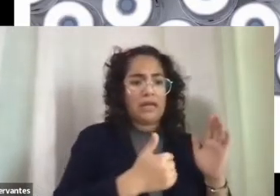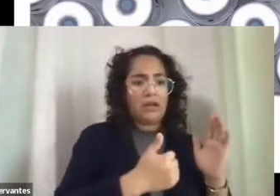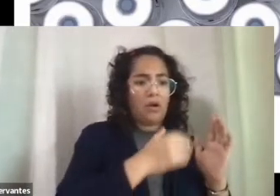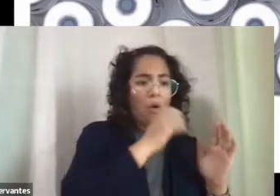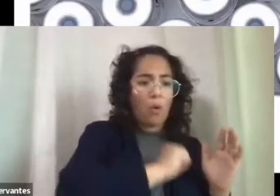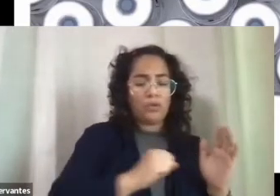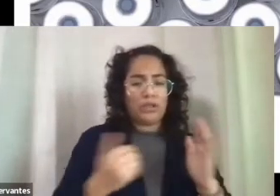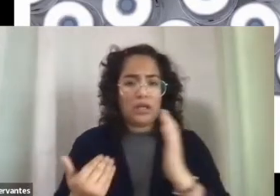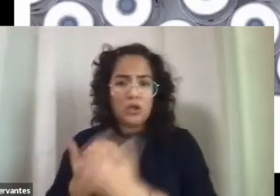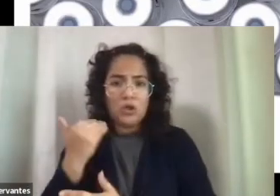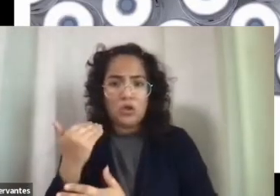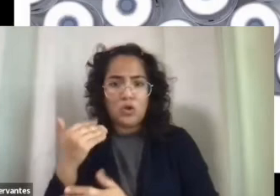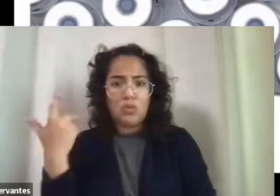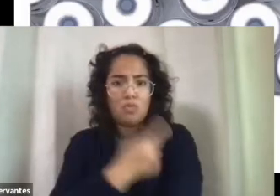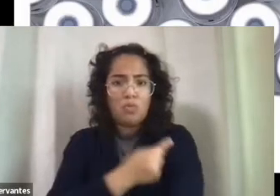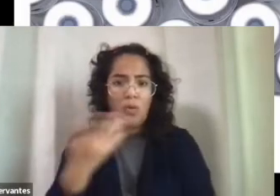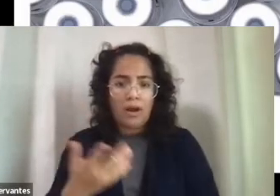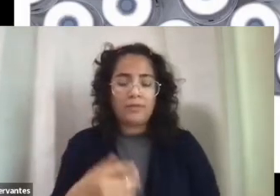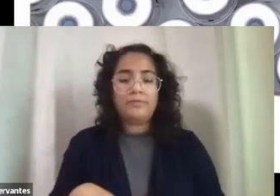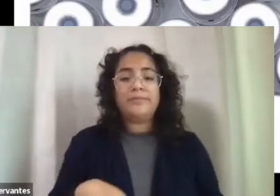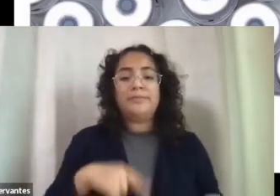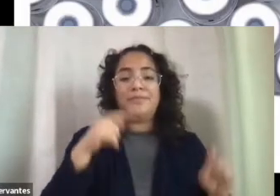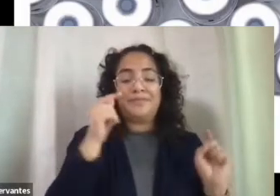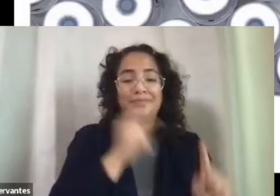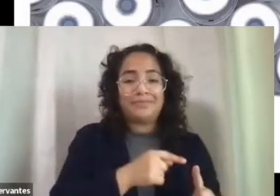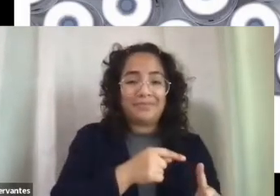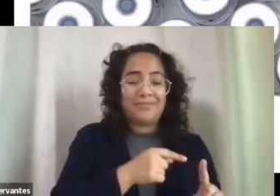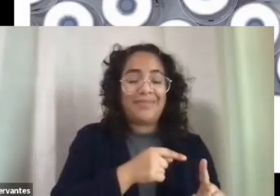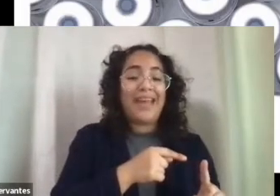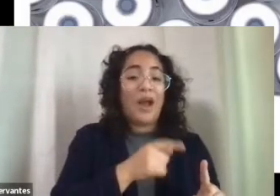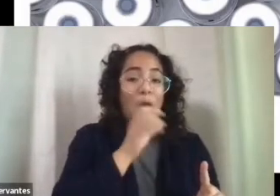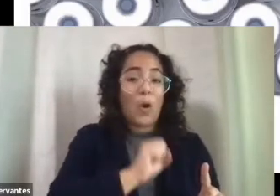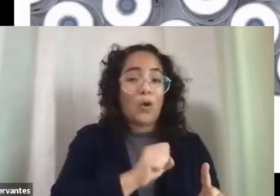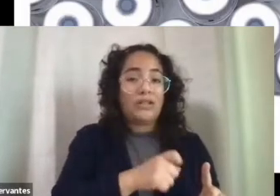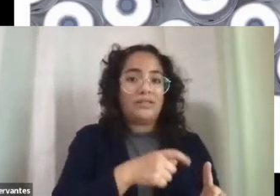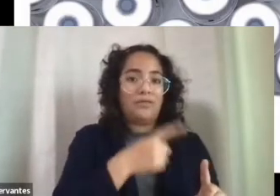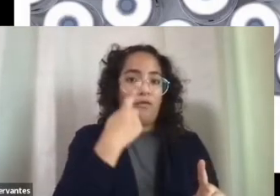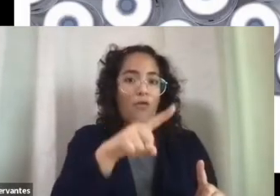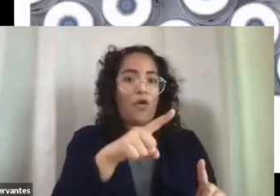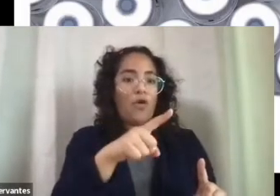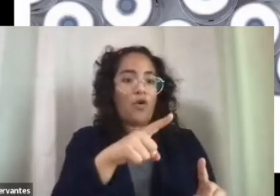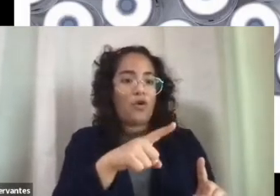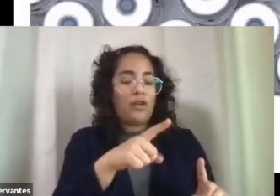were developed against the original strain. The new boosters